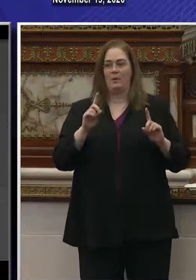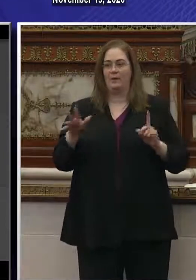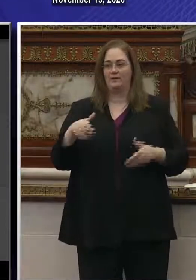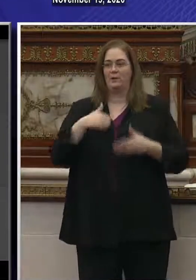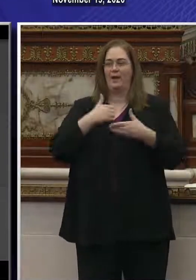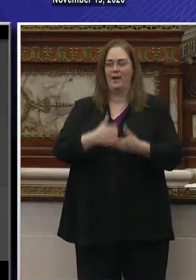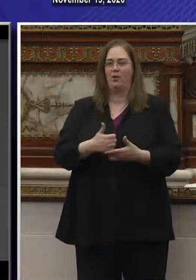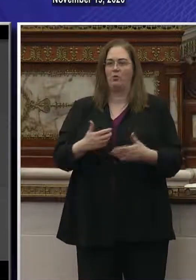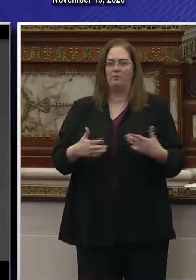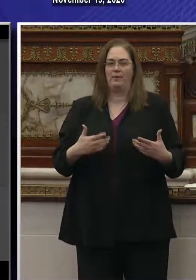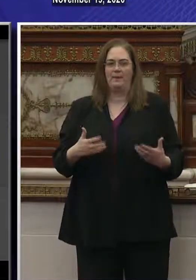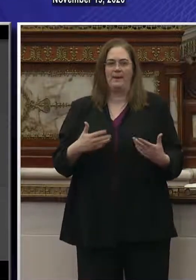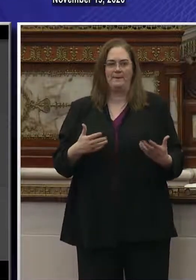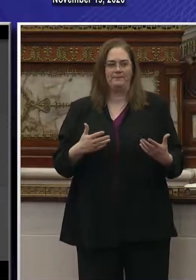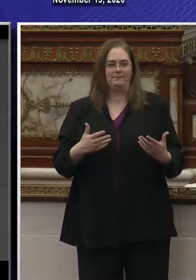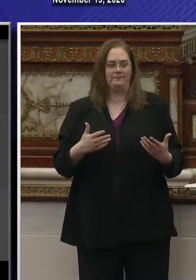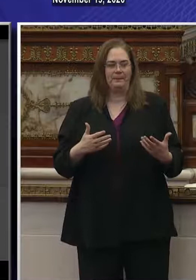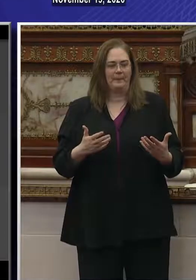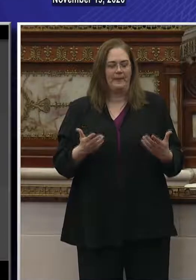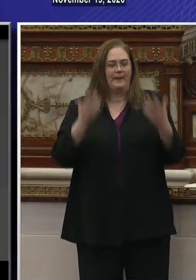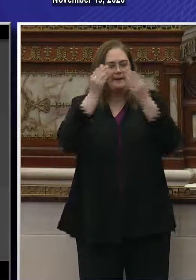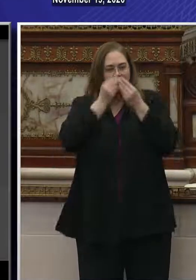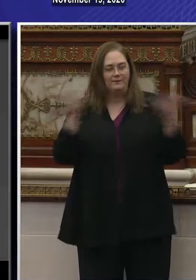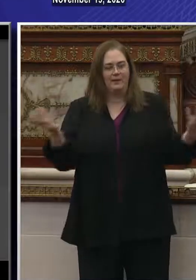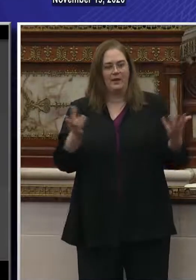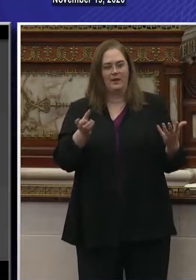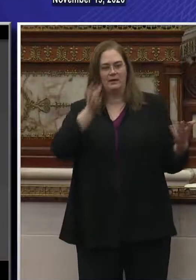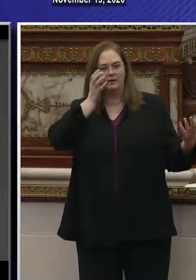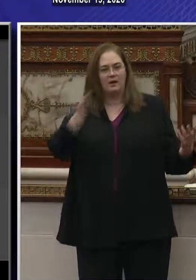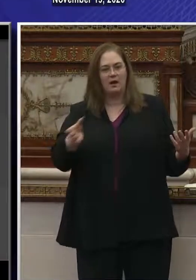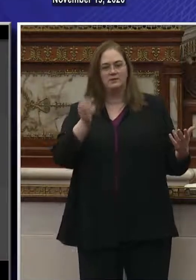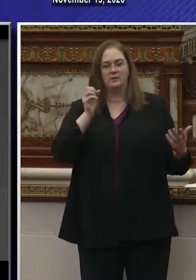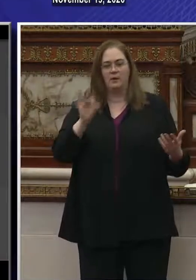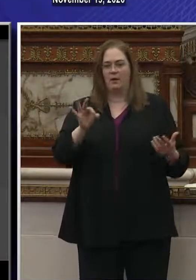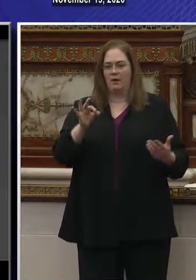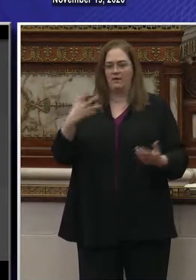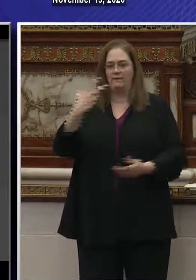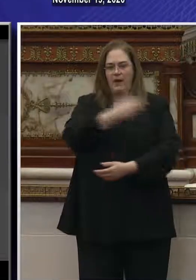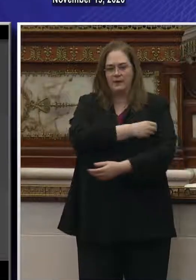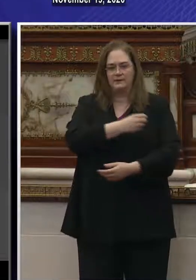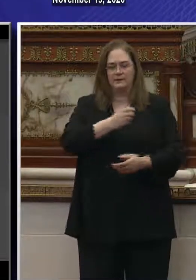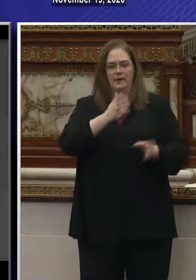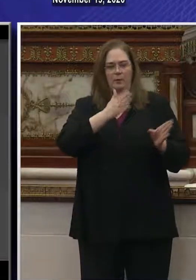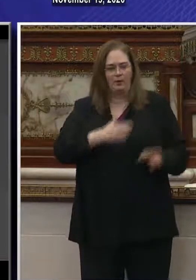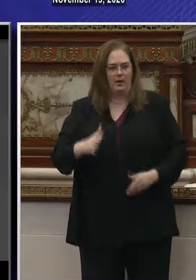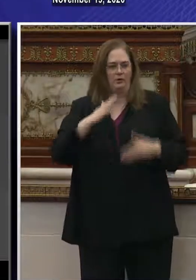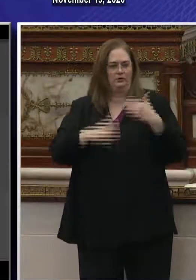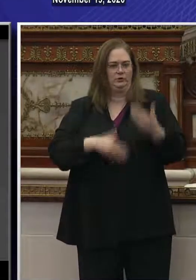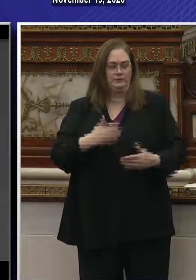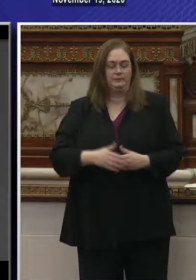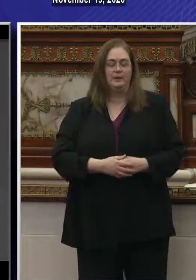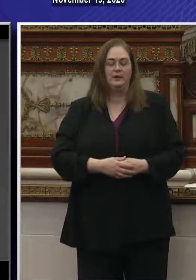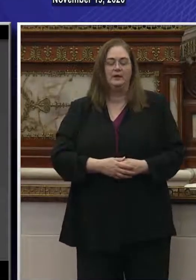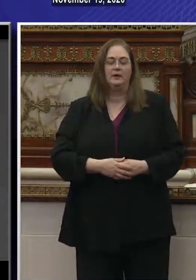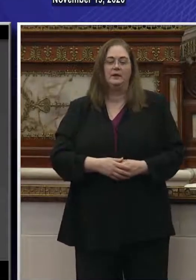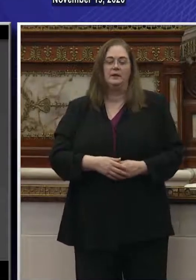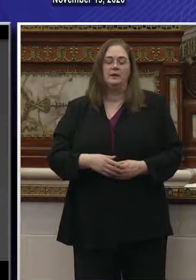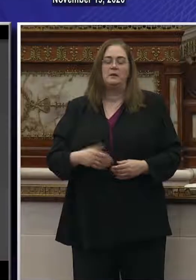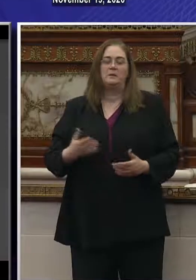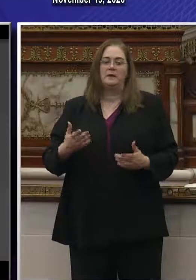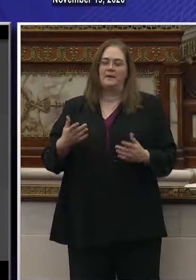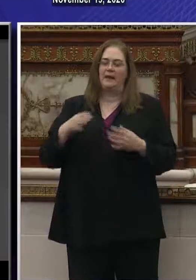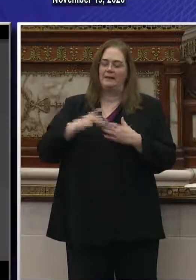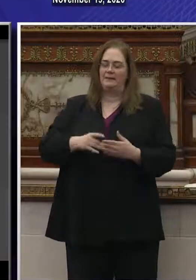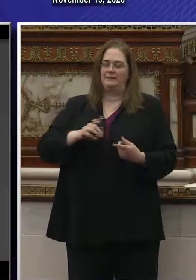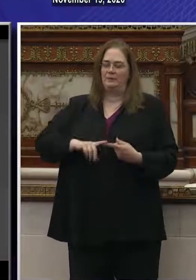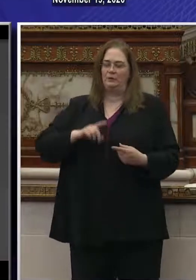help convey the idea of vaccine and preparedness. But that gets me to